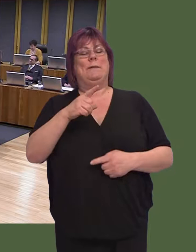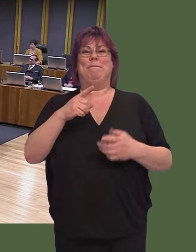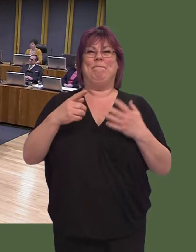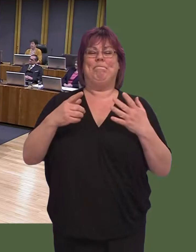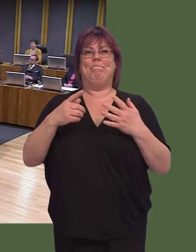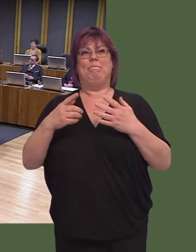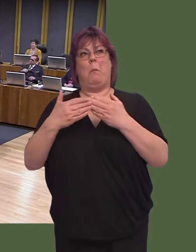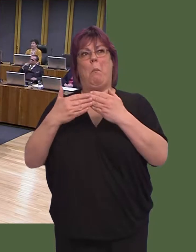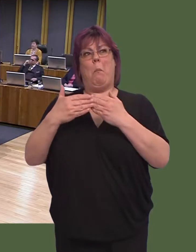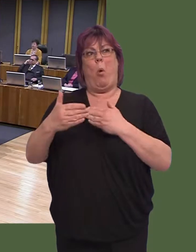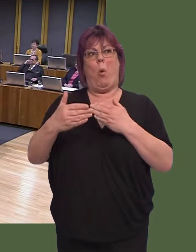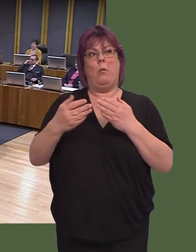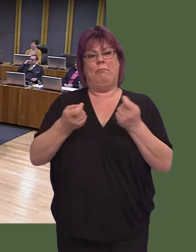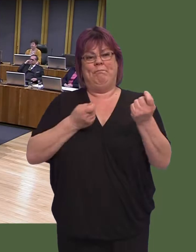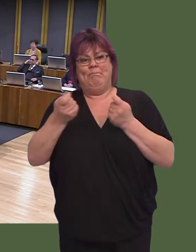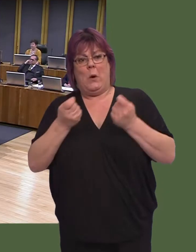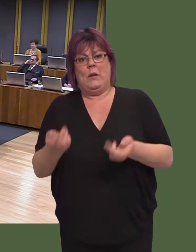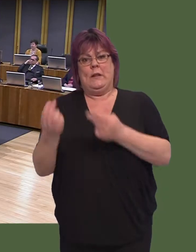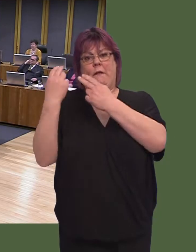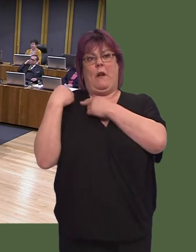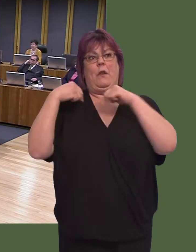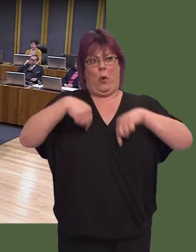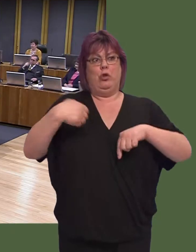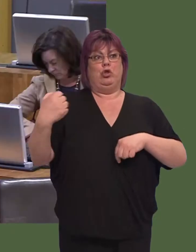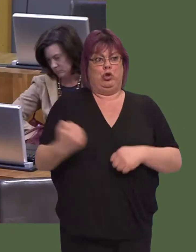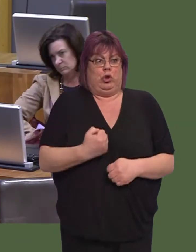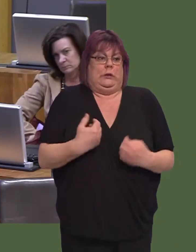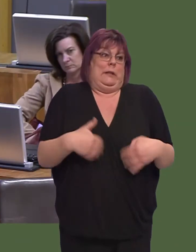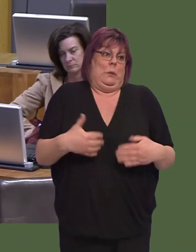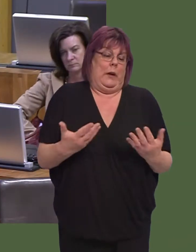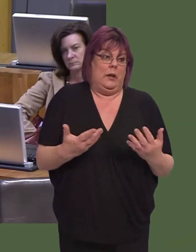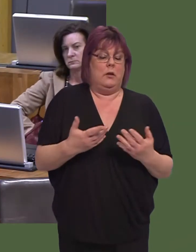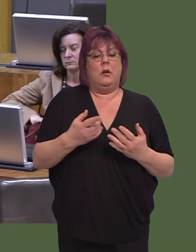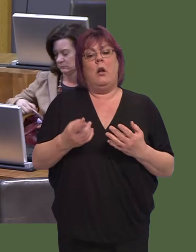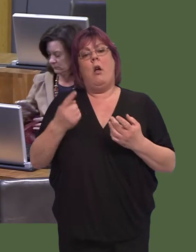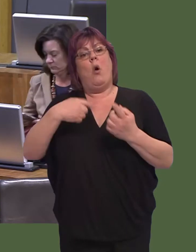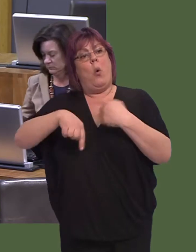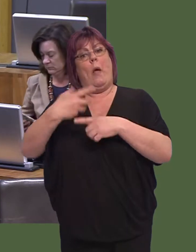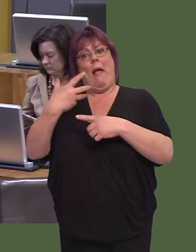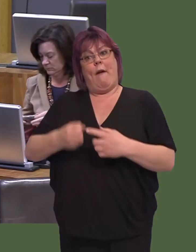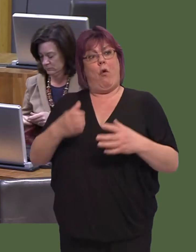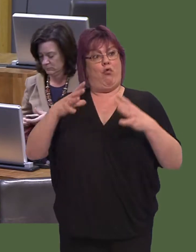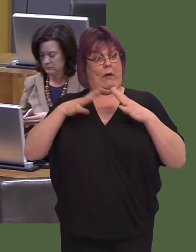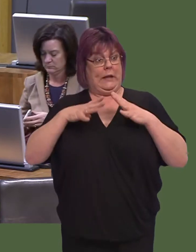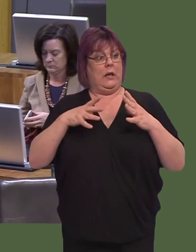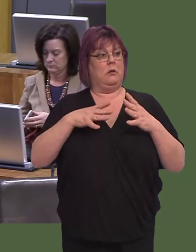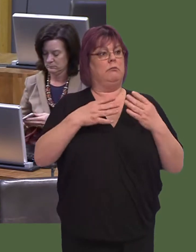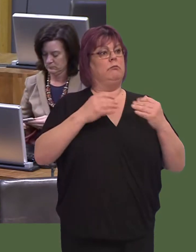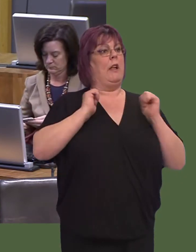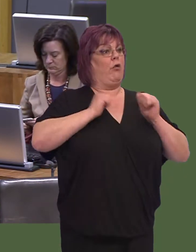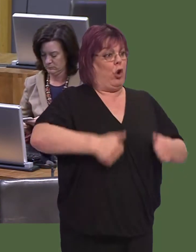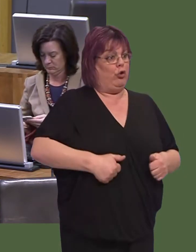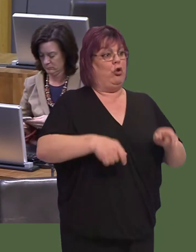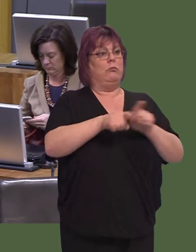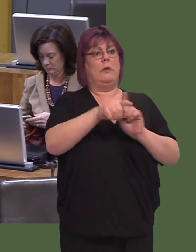is not quite accurate because those powers would come to us anyway. Our immediate priority is to protect areas which are already devolved, such as agriculture